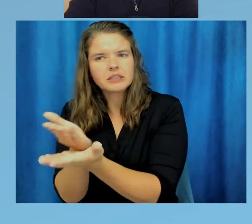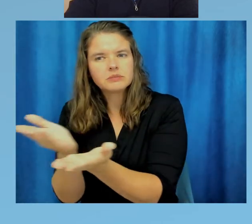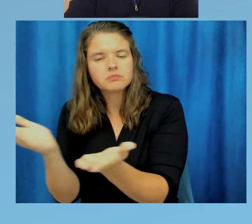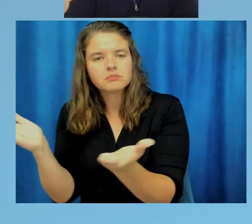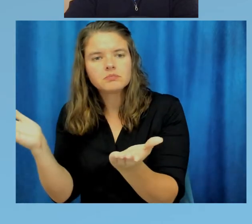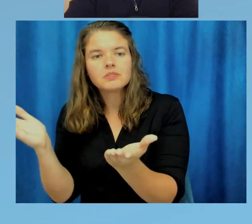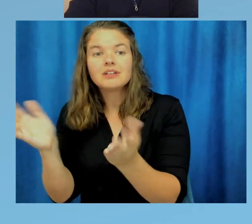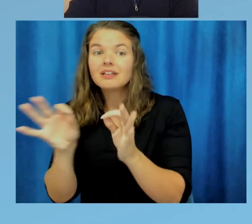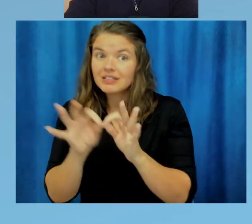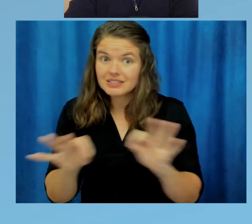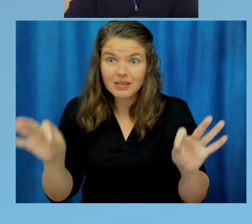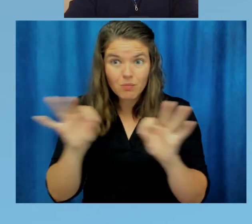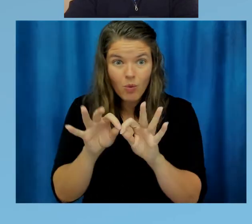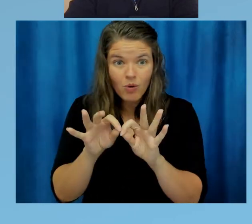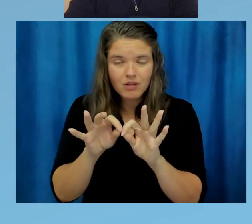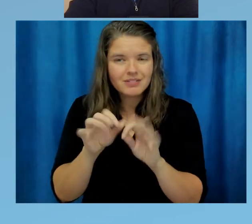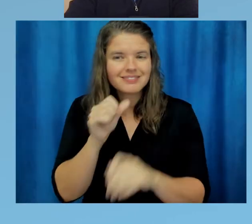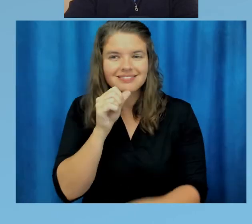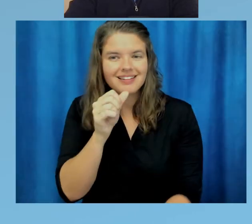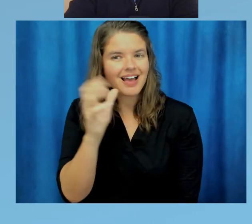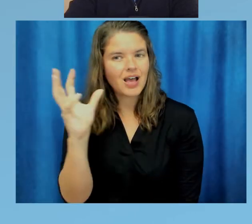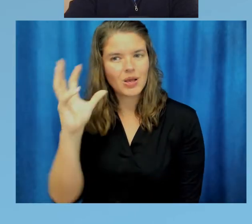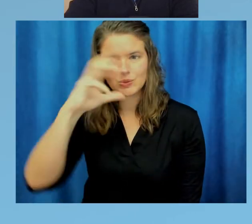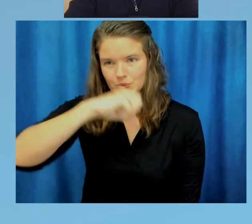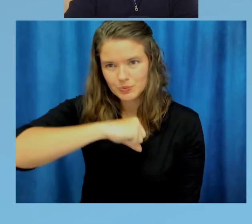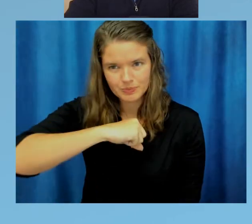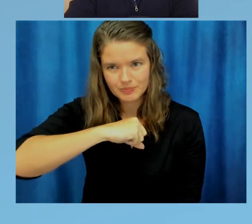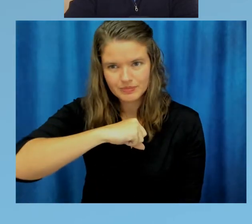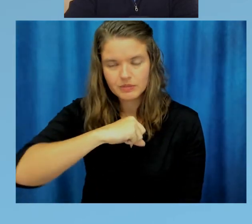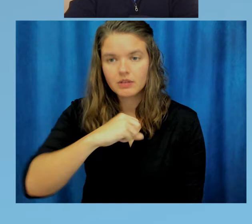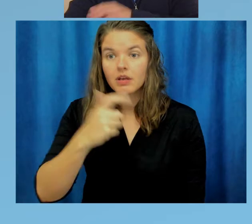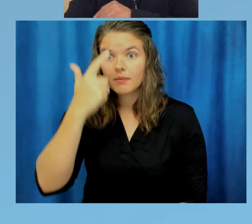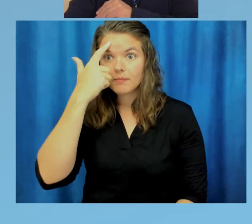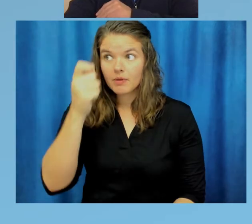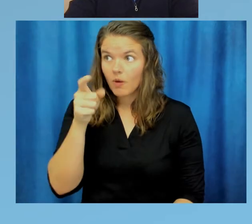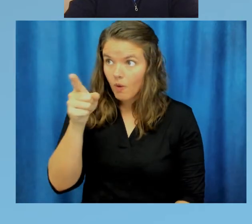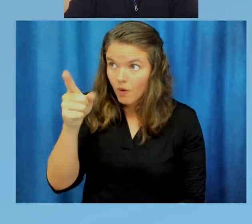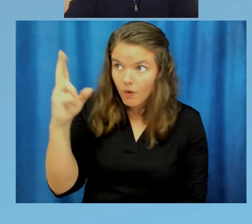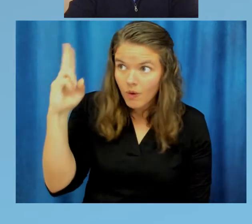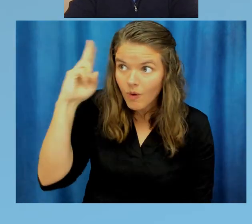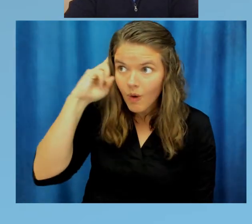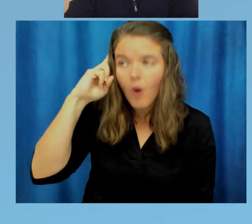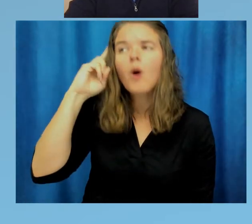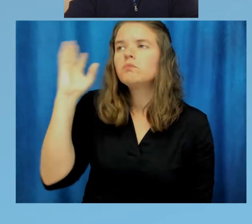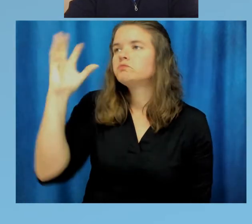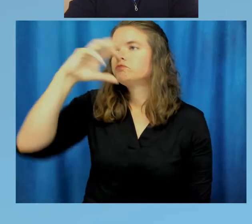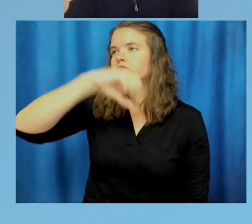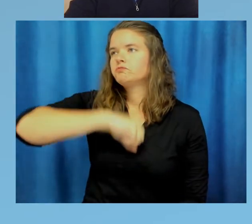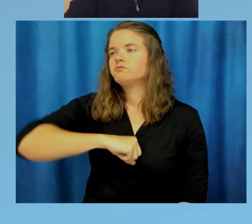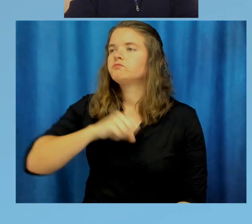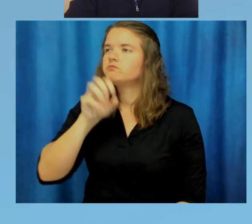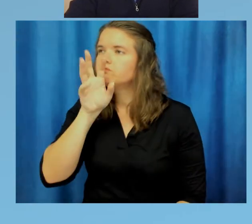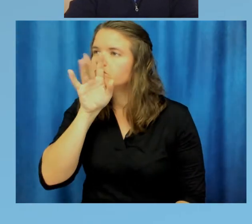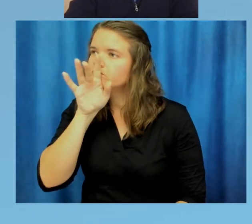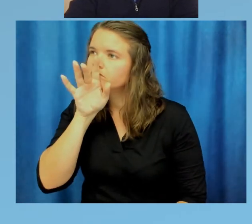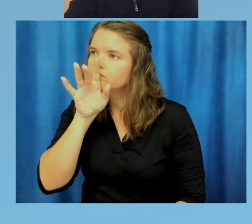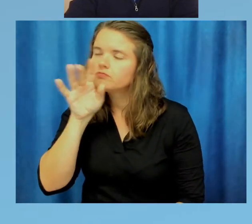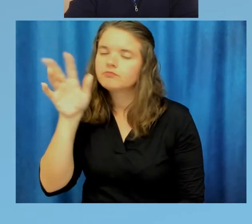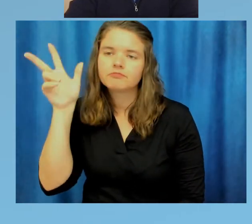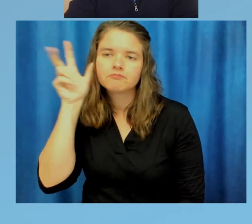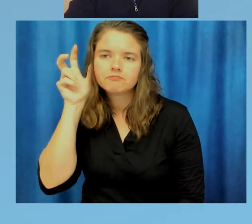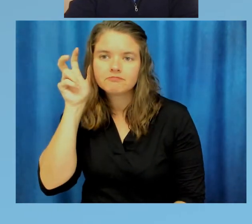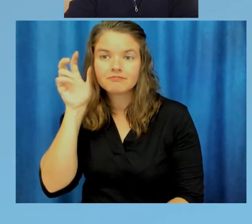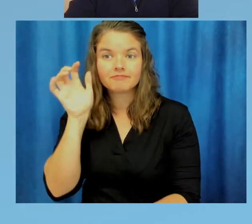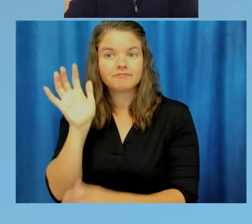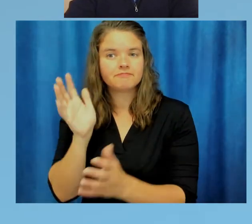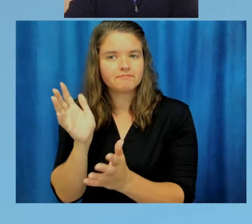method, it's important to not just assume that because somebody has a CI, that's going to be their